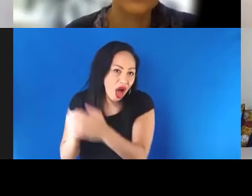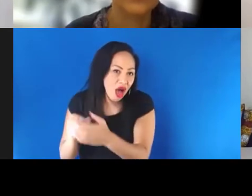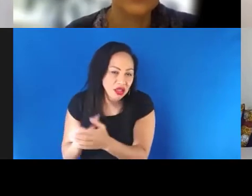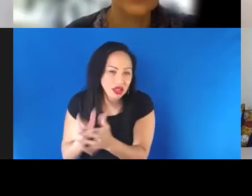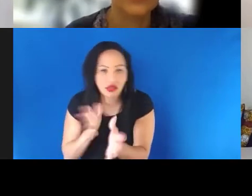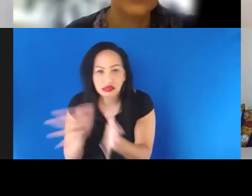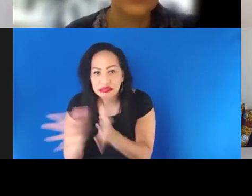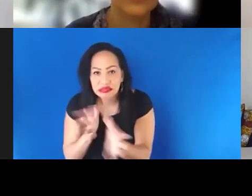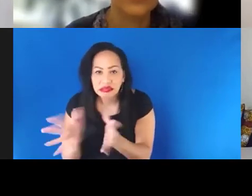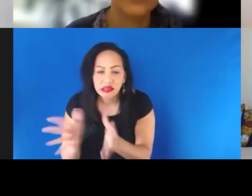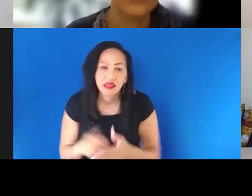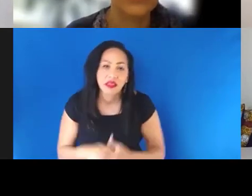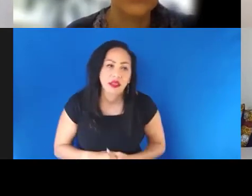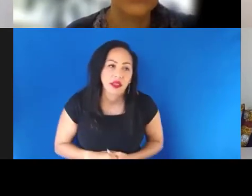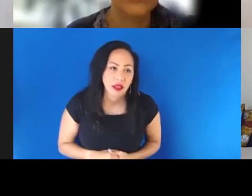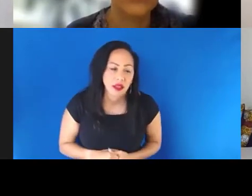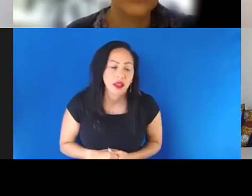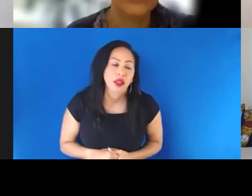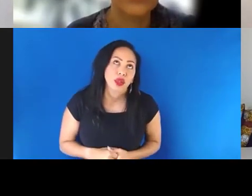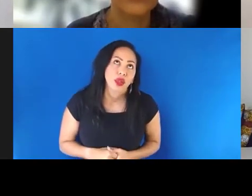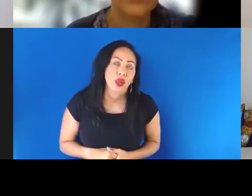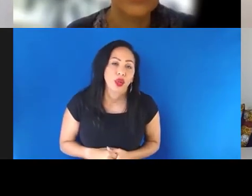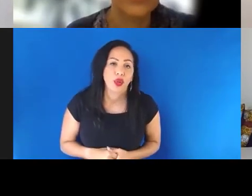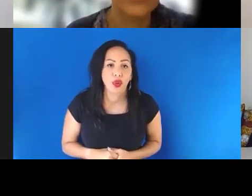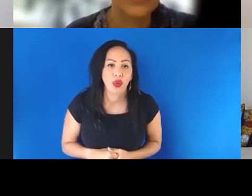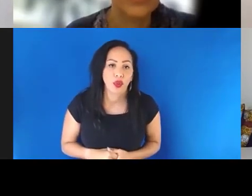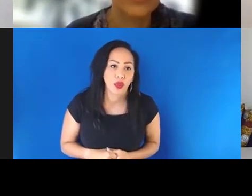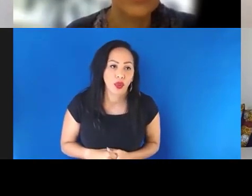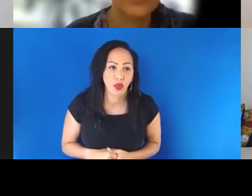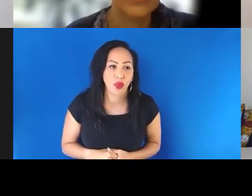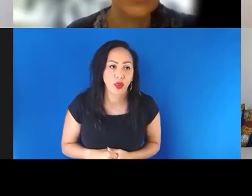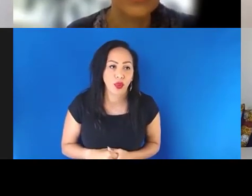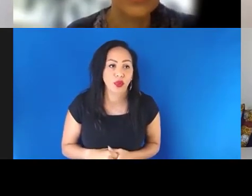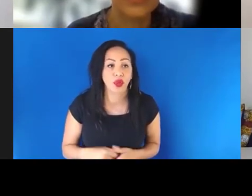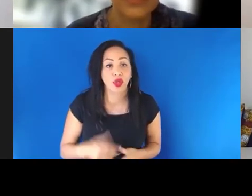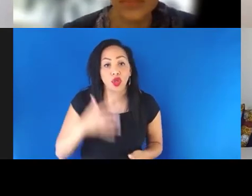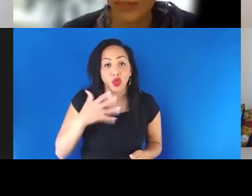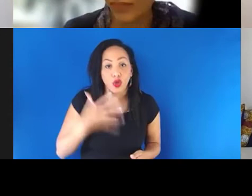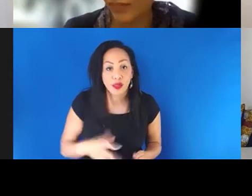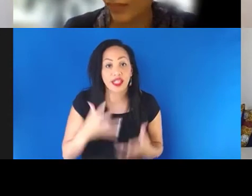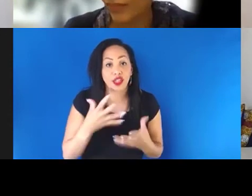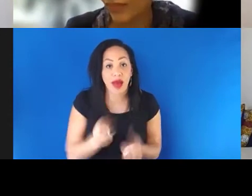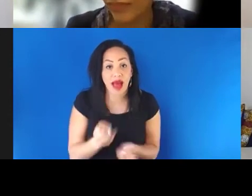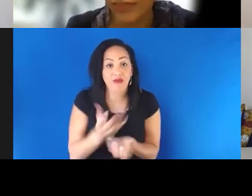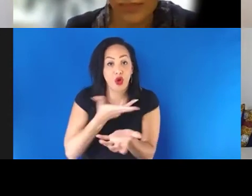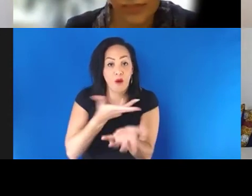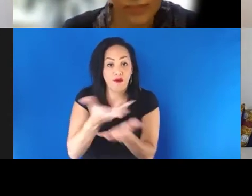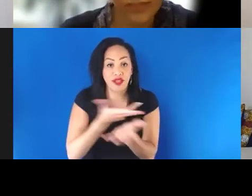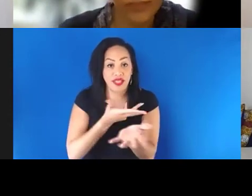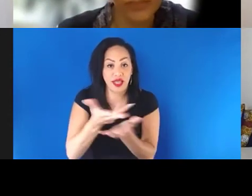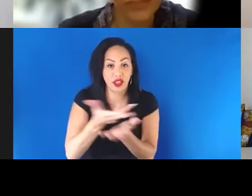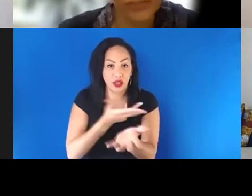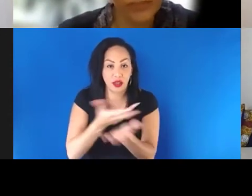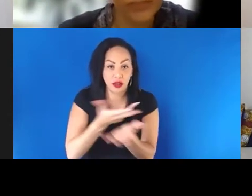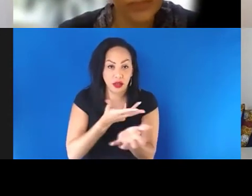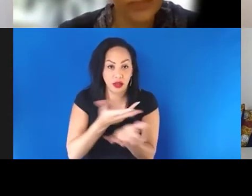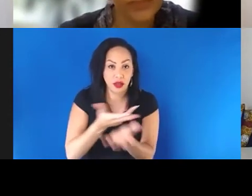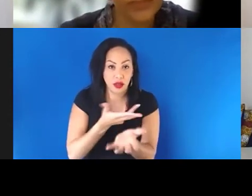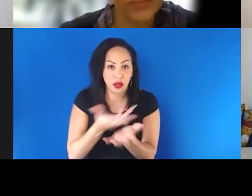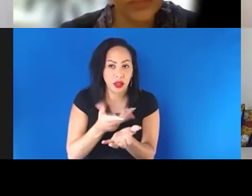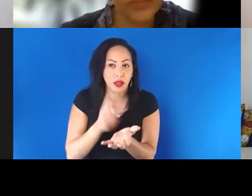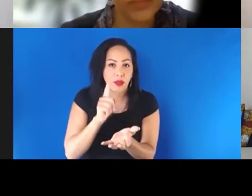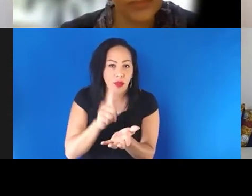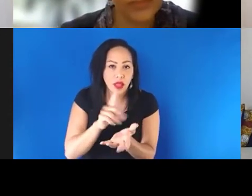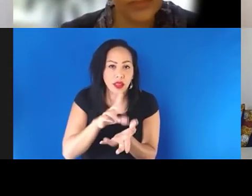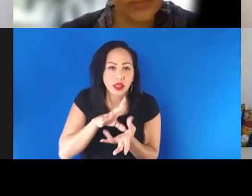having a conversation to drive this narrative change that really ties power really closely to issues